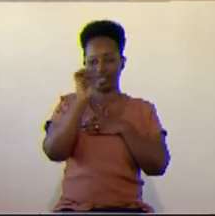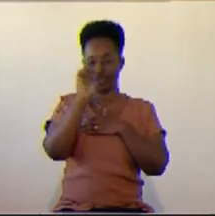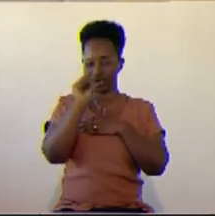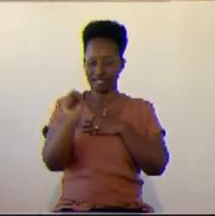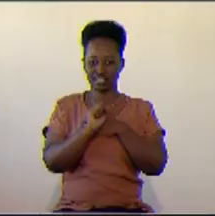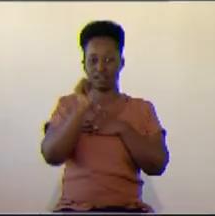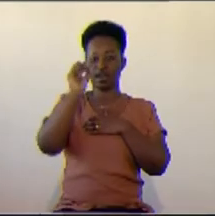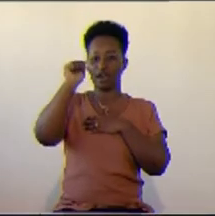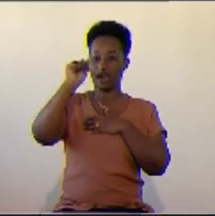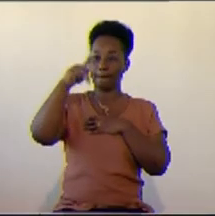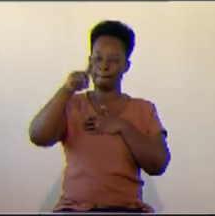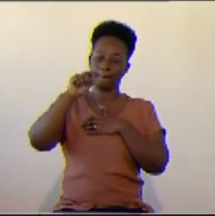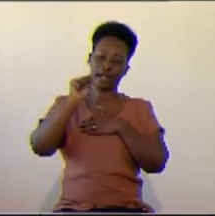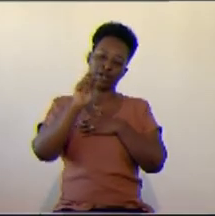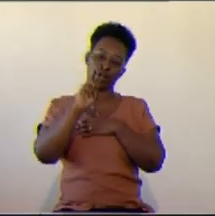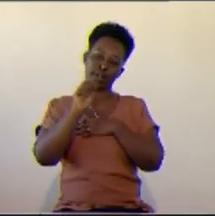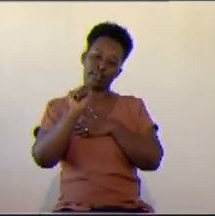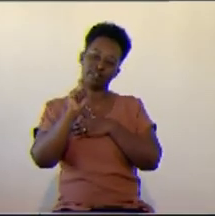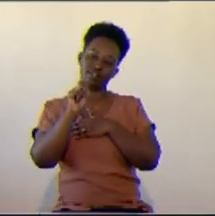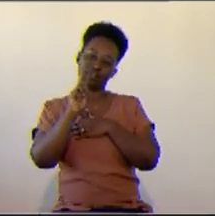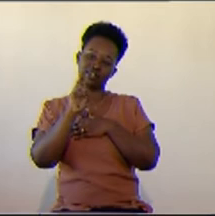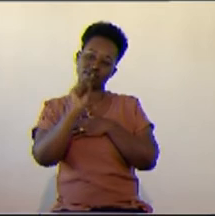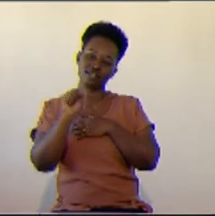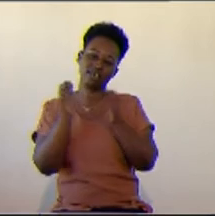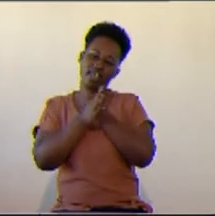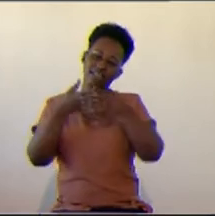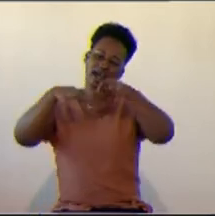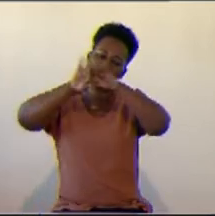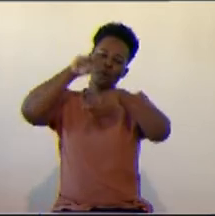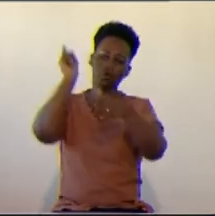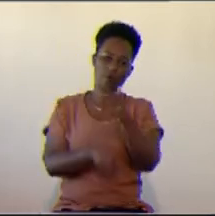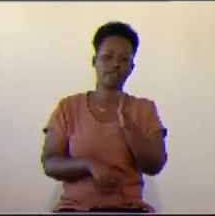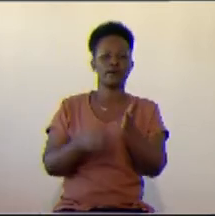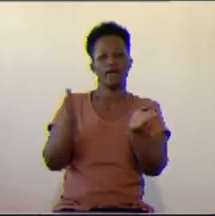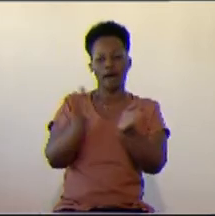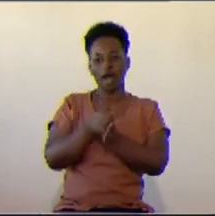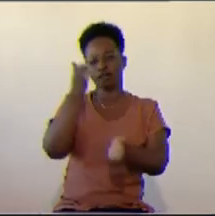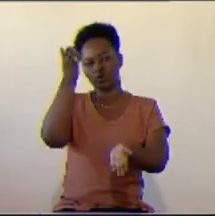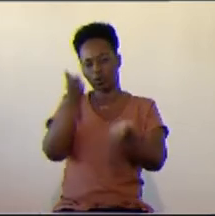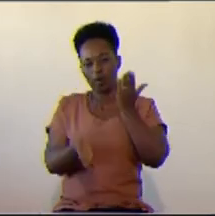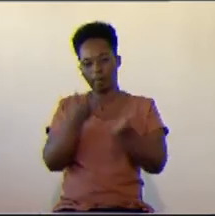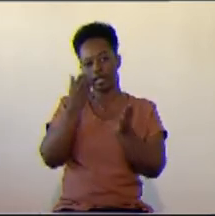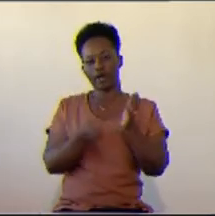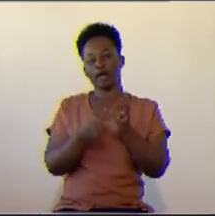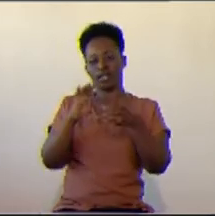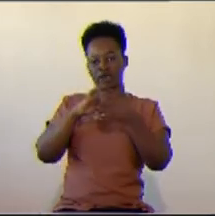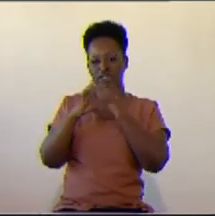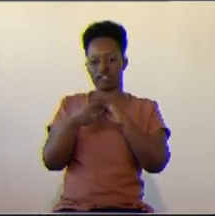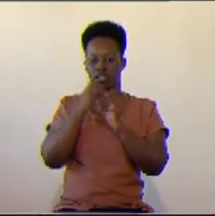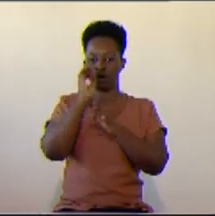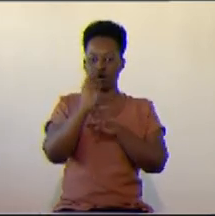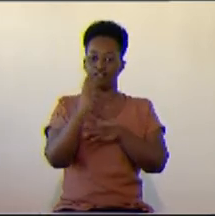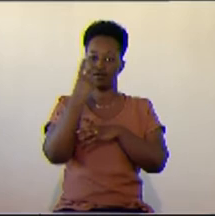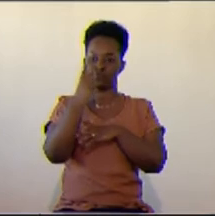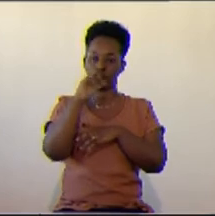is the Hare's apparatus and how do we use it? And also, compare relative densities of two liquids when we are using